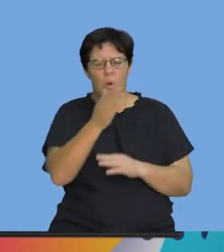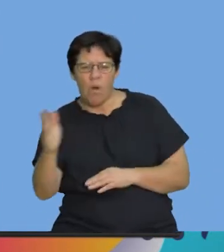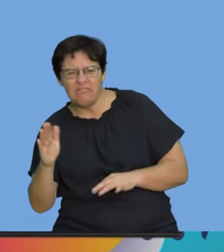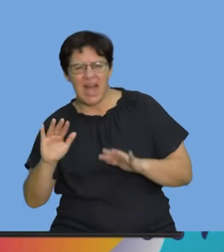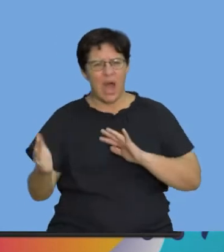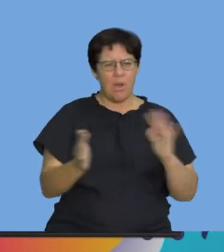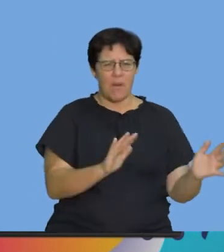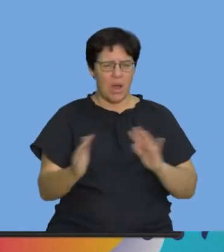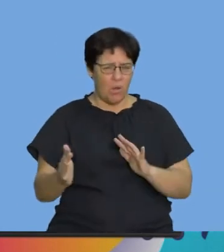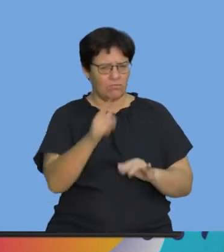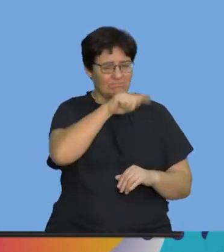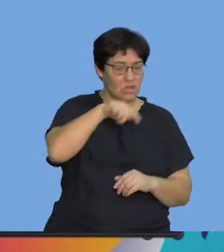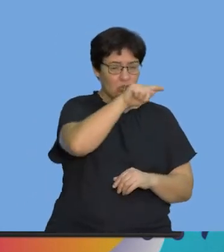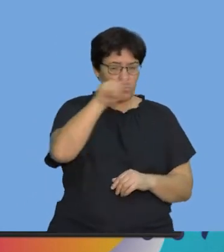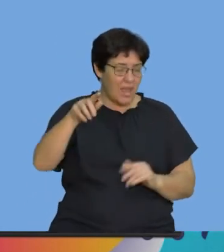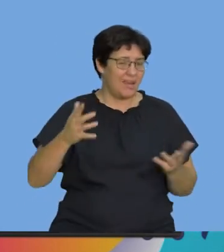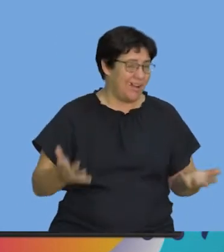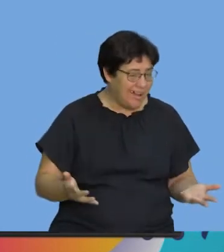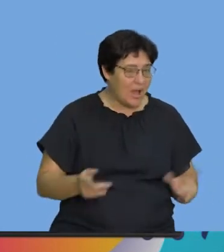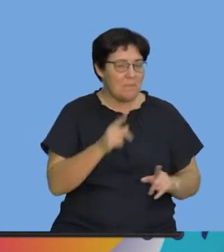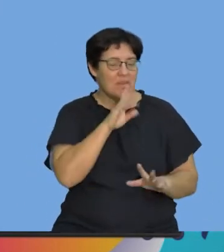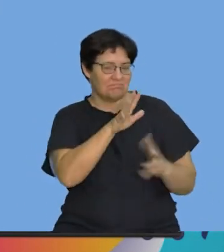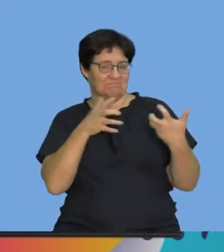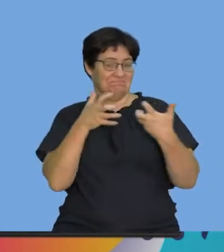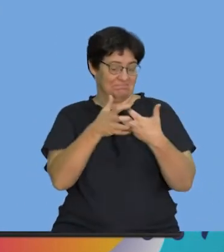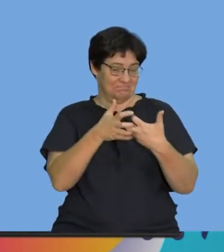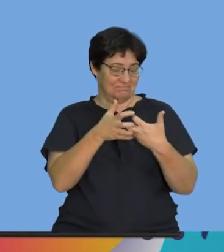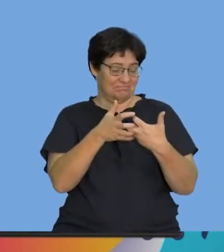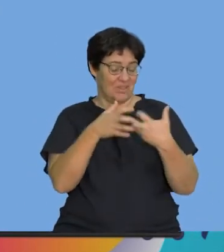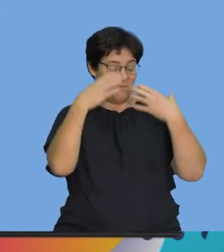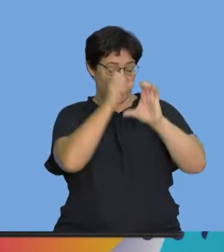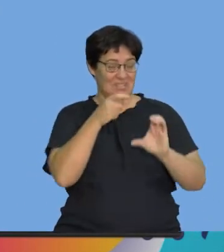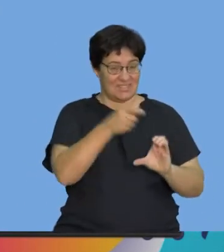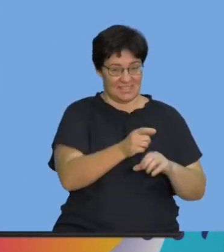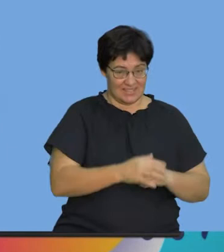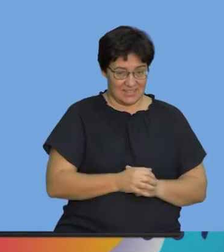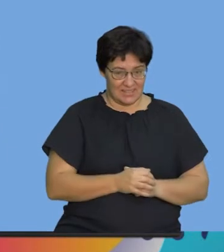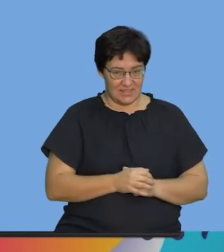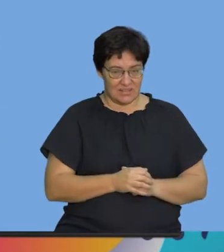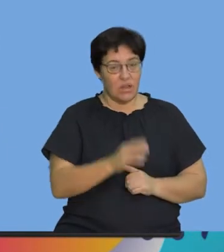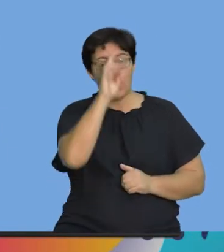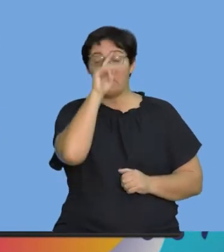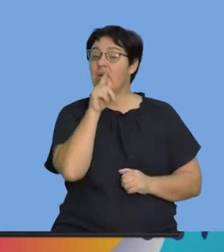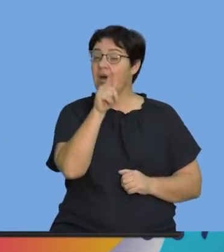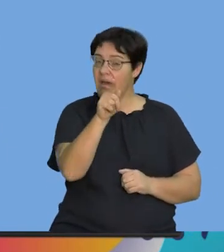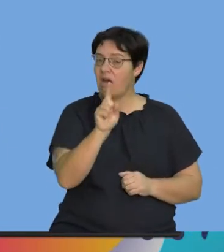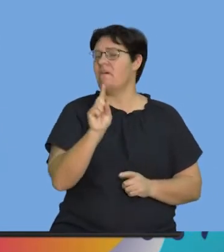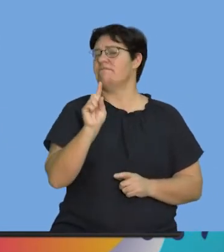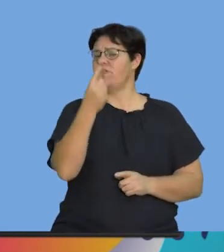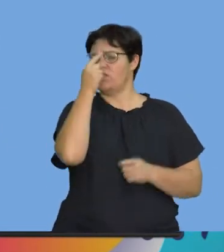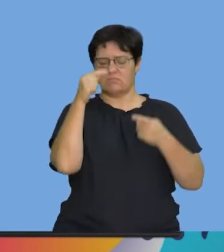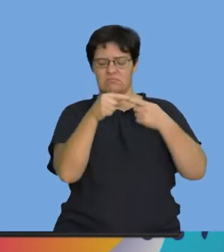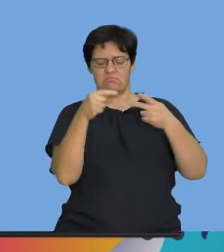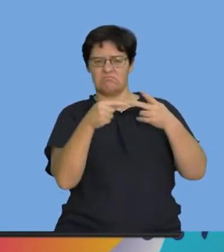those other nice, beautiful things that have to do with quadratic equations. But remember, before we get there, we need to look at exactly what